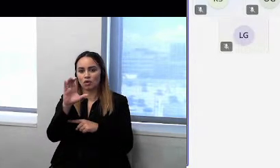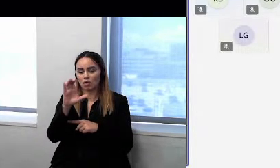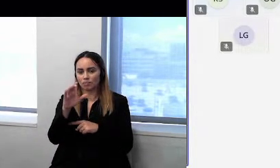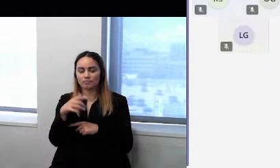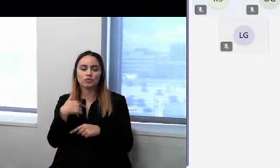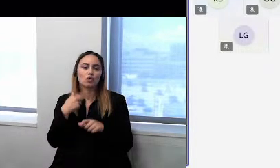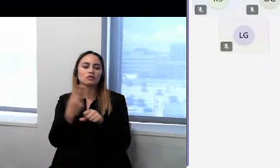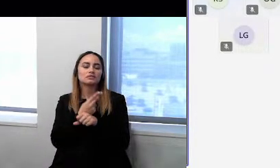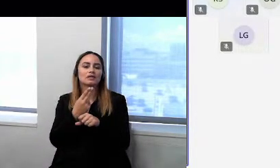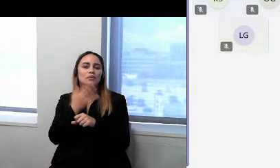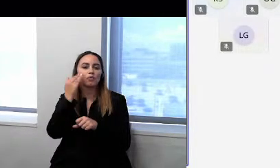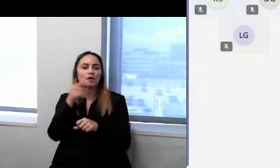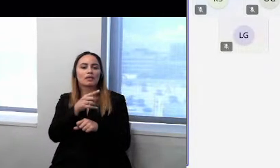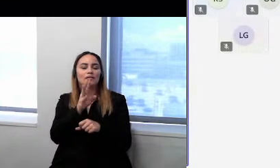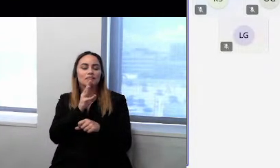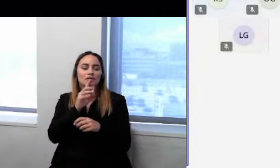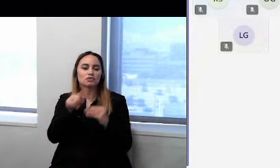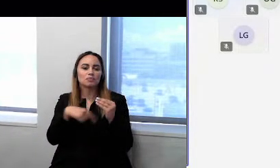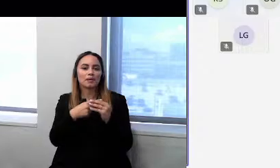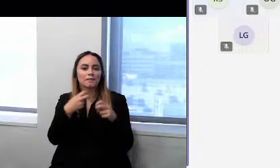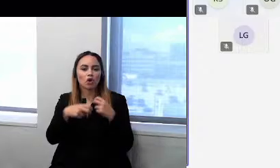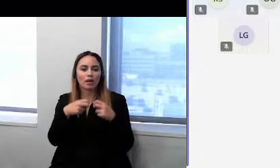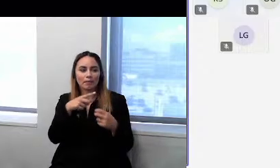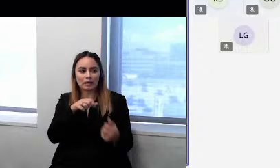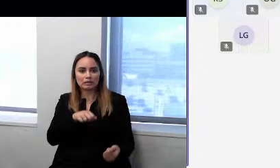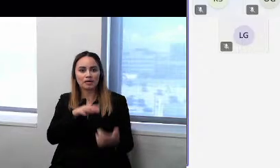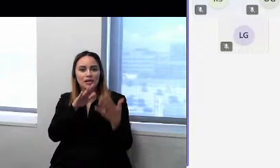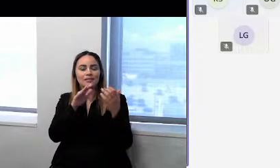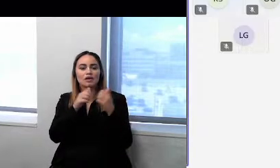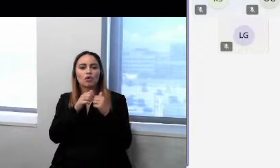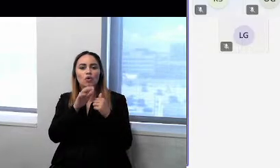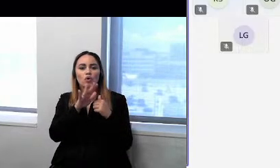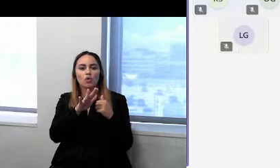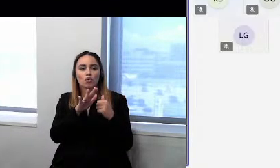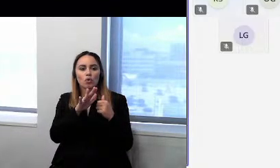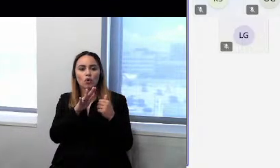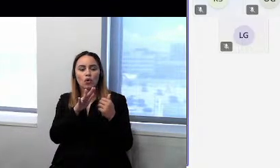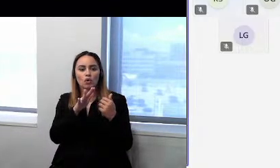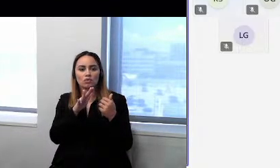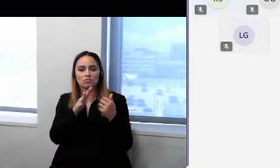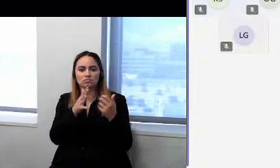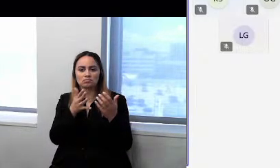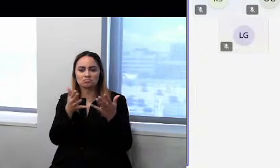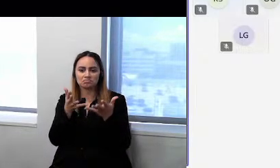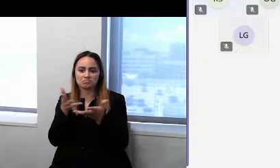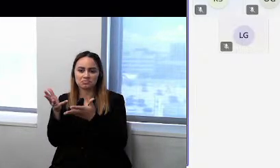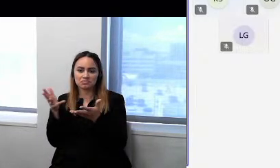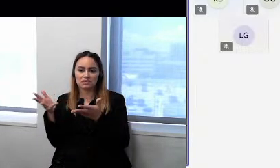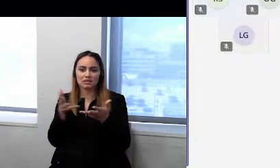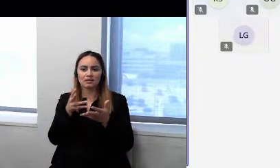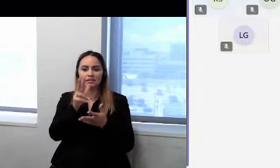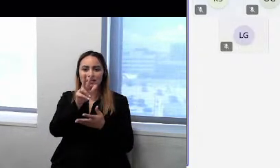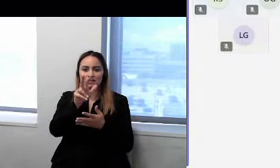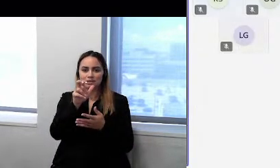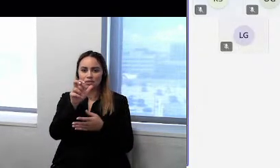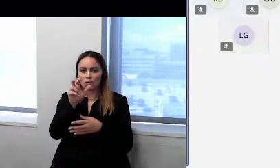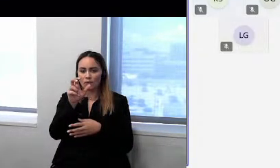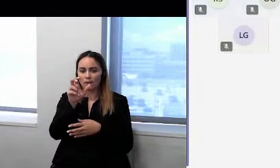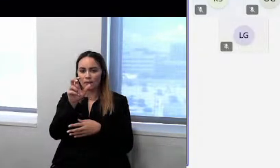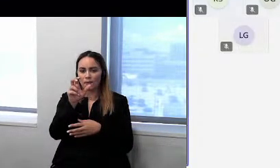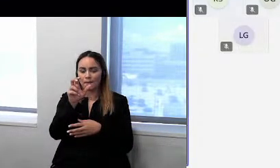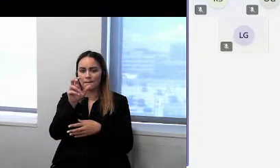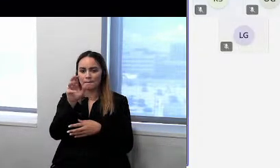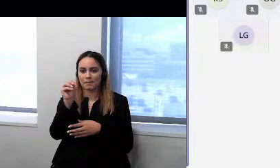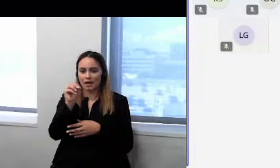about the problem that he was facing with the dynamic ramping of 300 megawatts. Okay, I'll tell you what we're going to do Talk because about